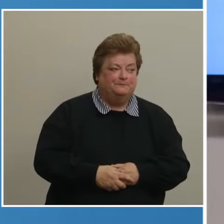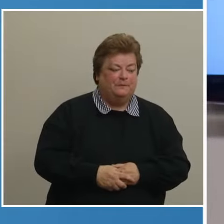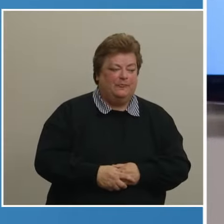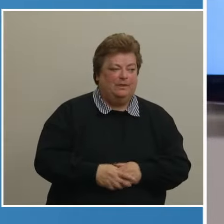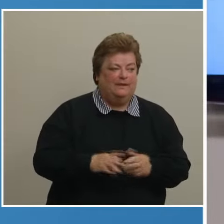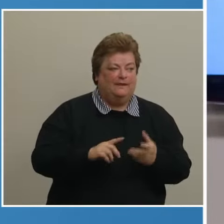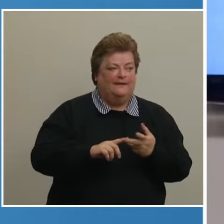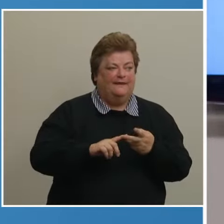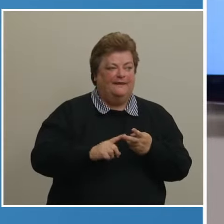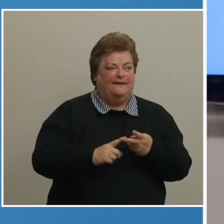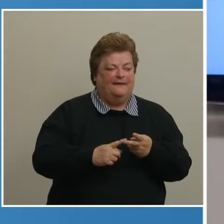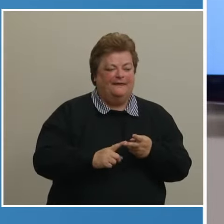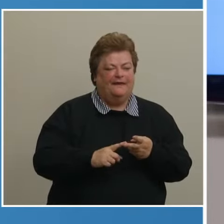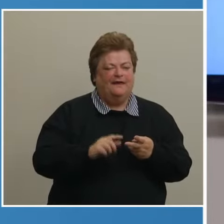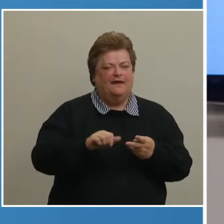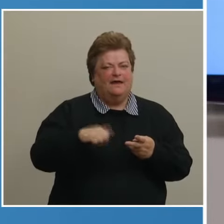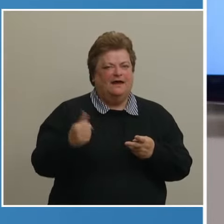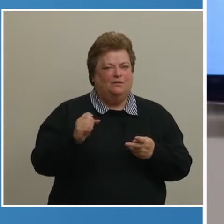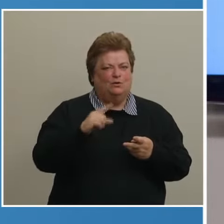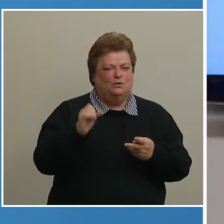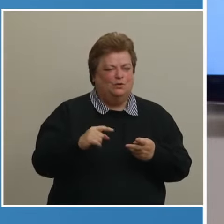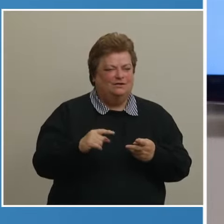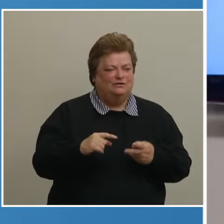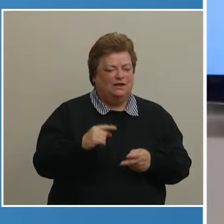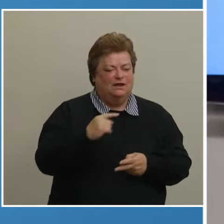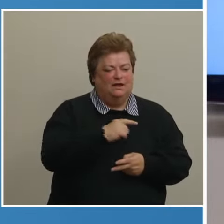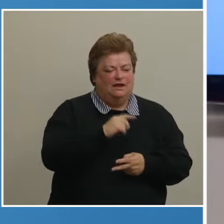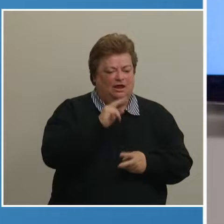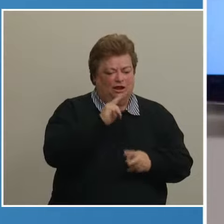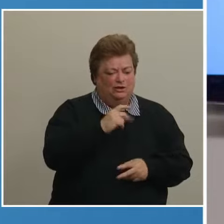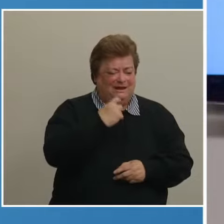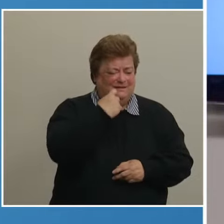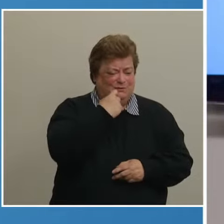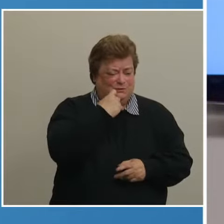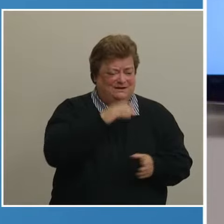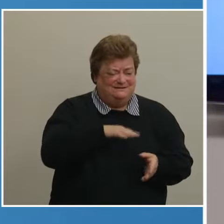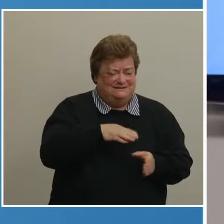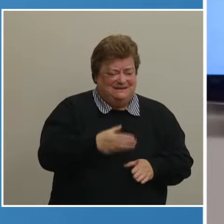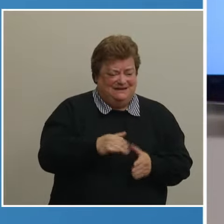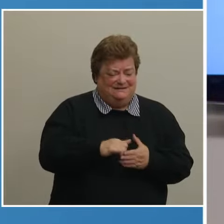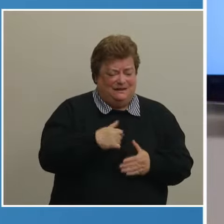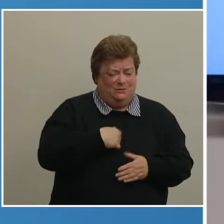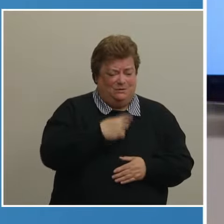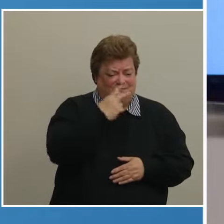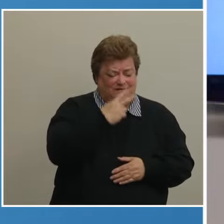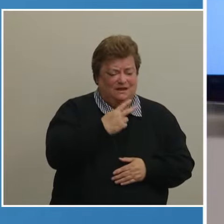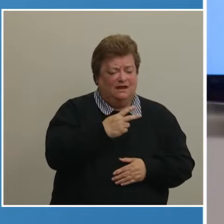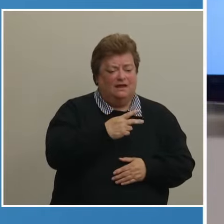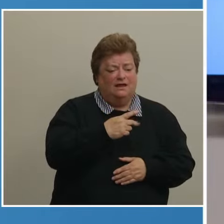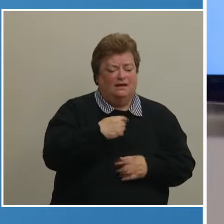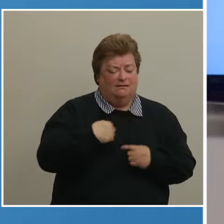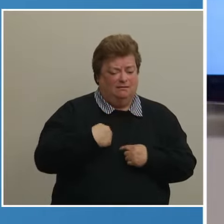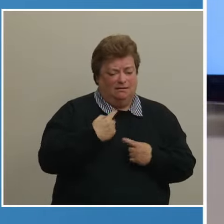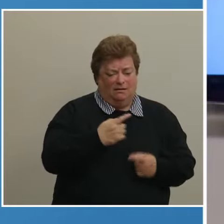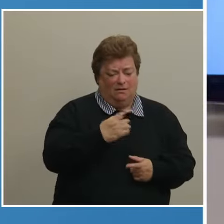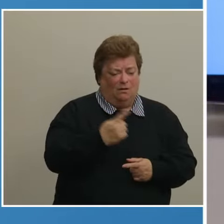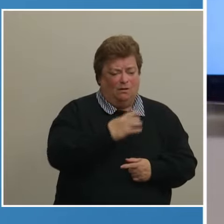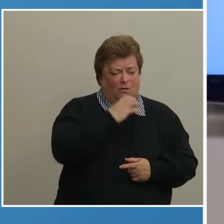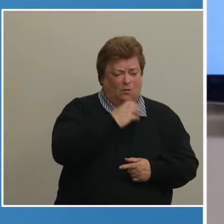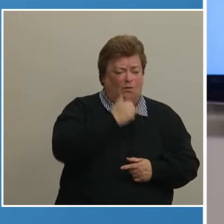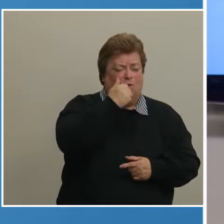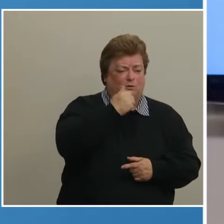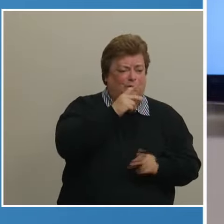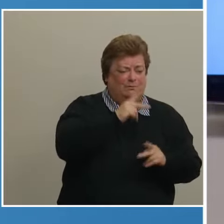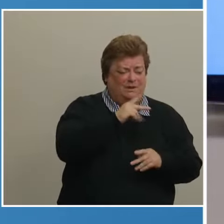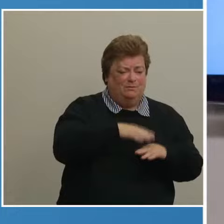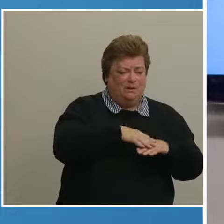Okay, and kind of on a different note, just looking at the most recent deaths that we've seen, they've all been older people, I think all over